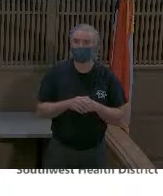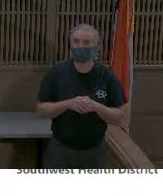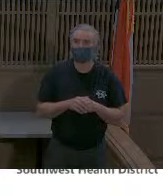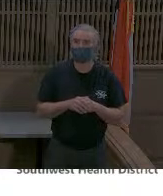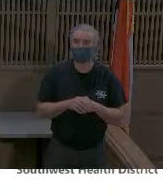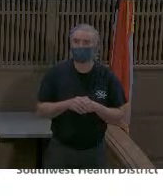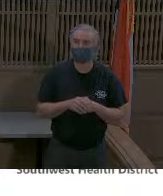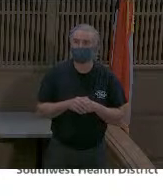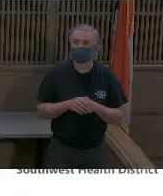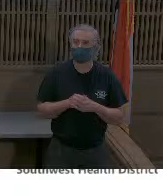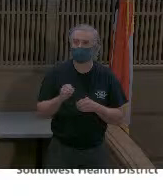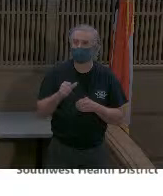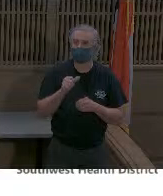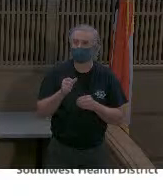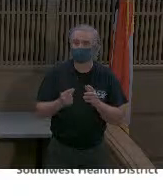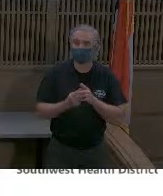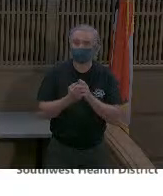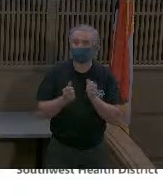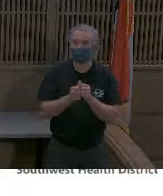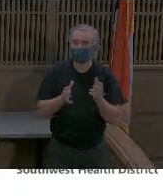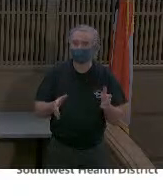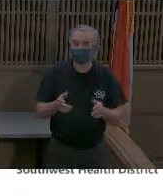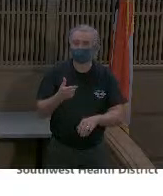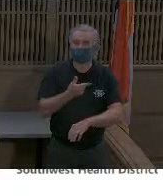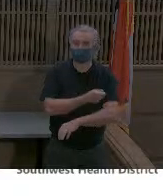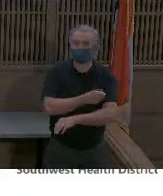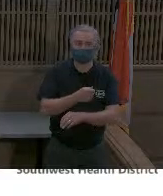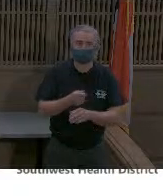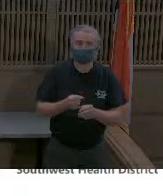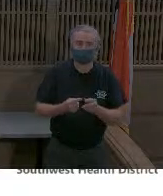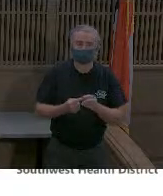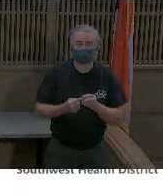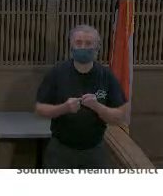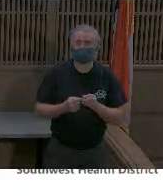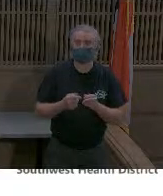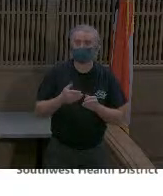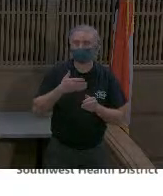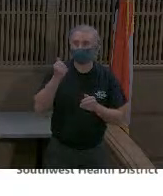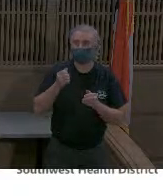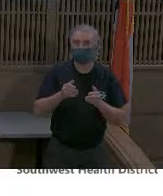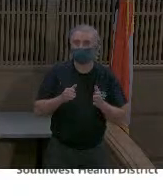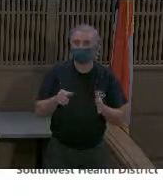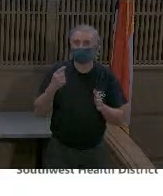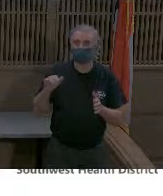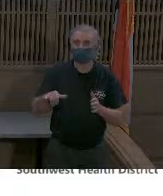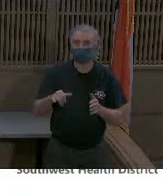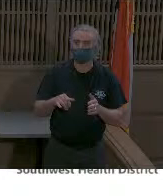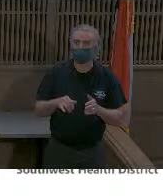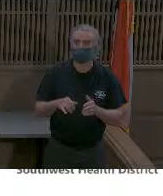vaccine. And the best way to do that is to call the following number,